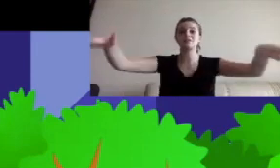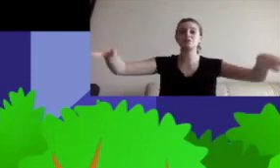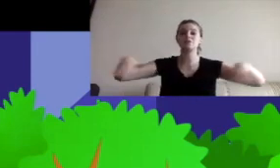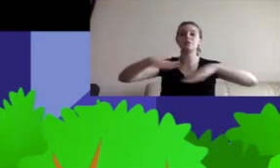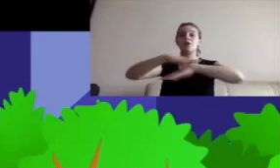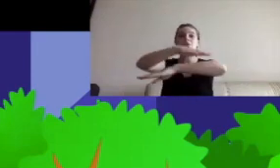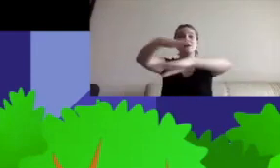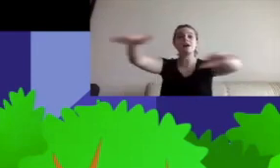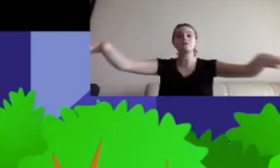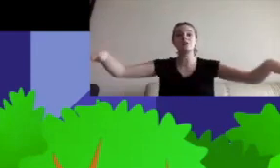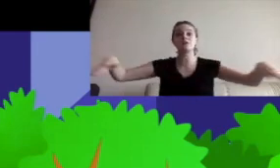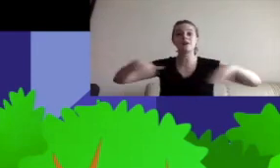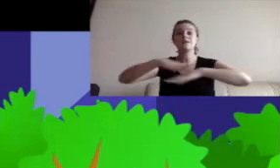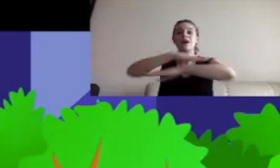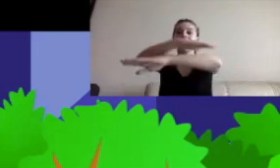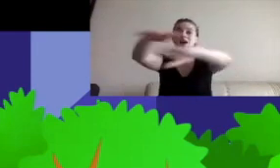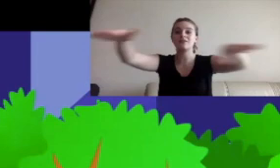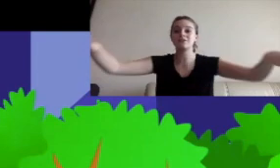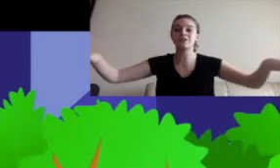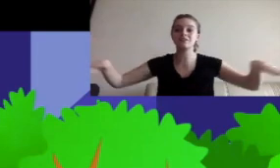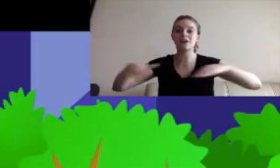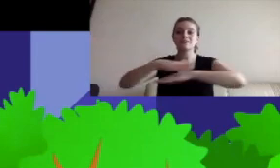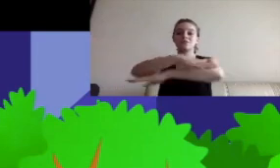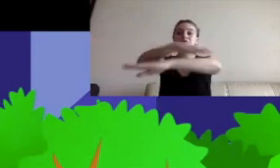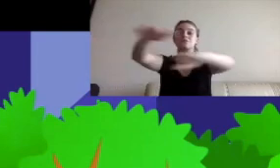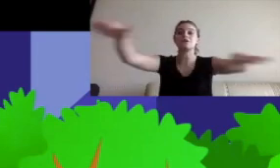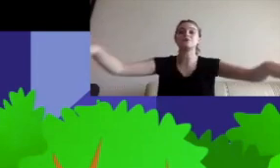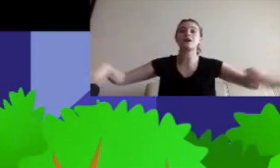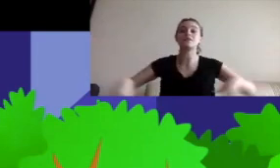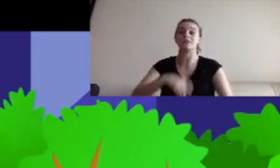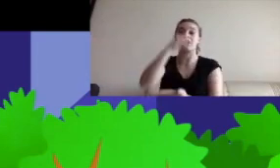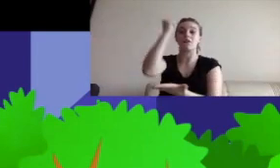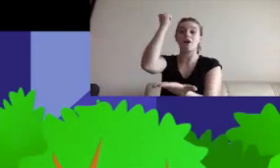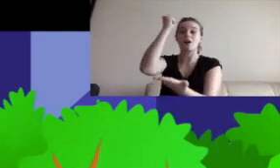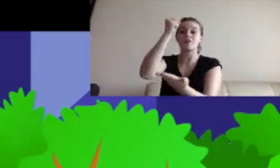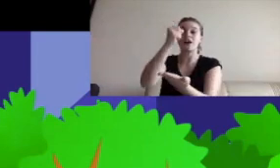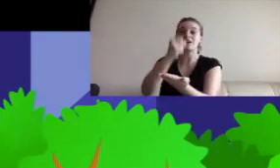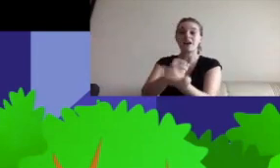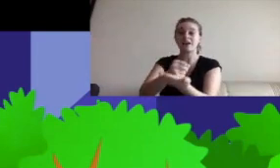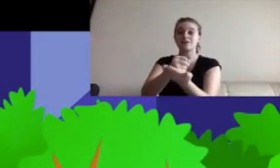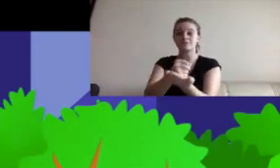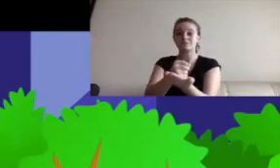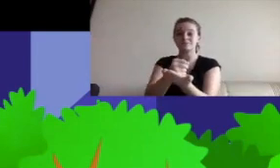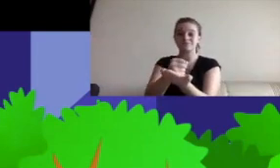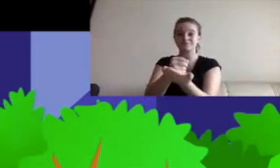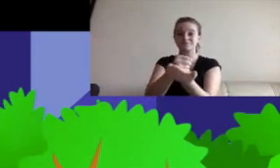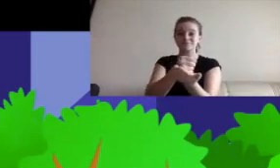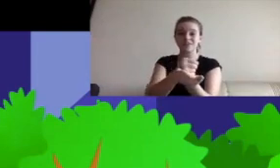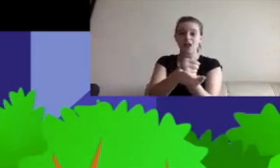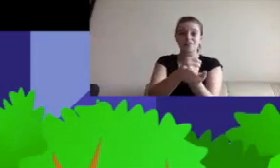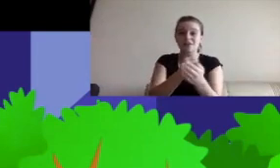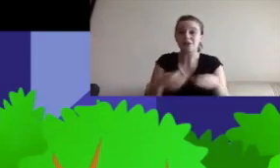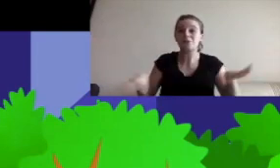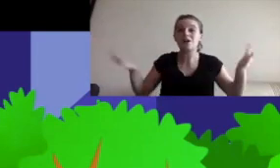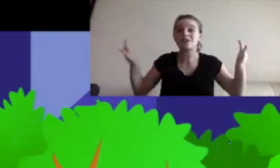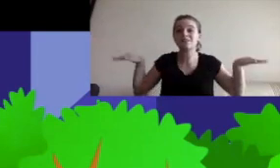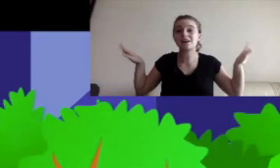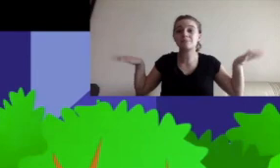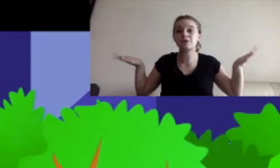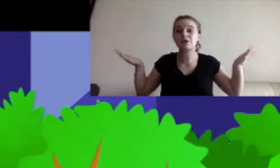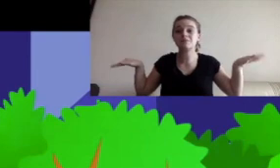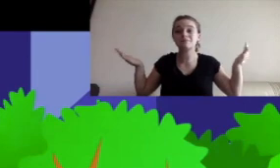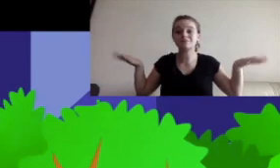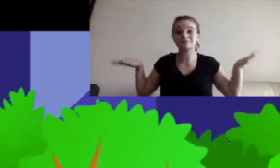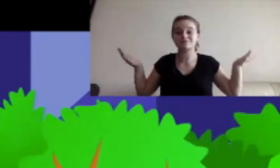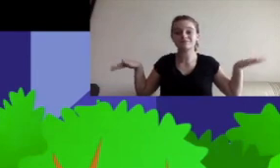green grass grew all around all around and the green grass grew all around. Now on that egg there was